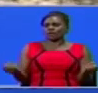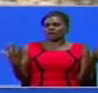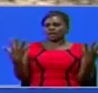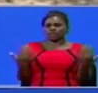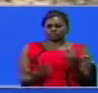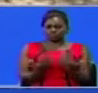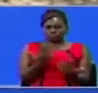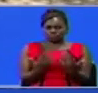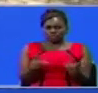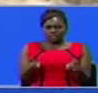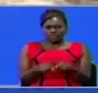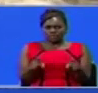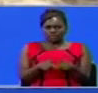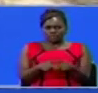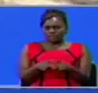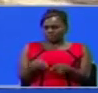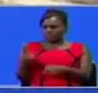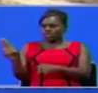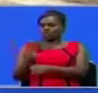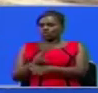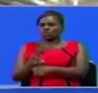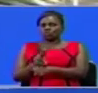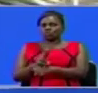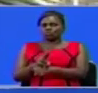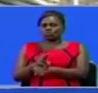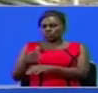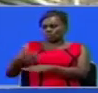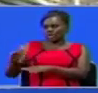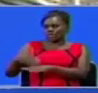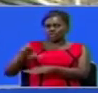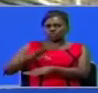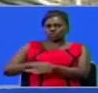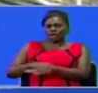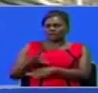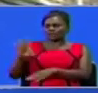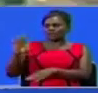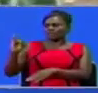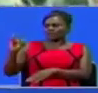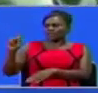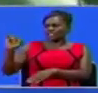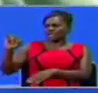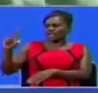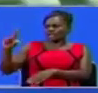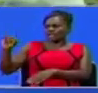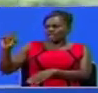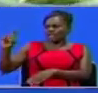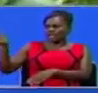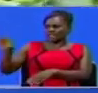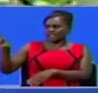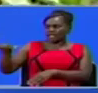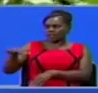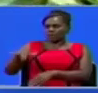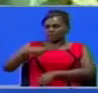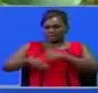cooking. Apart from the gas, the conservationists use the recycled waste to get liquid fertilizer for crop production. Their